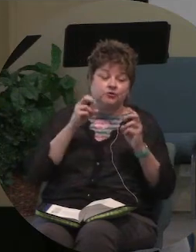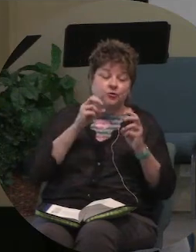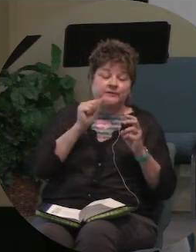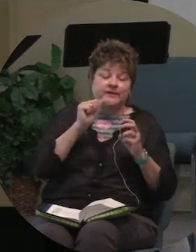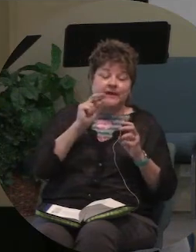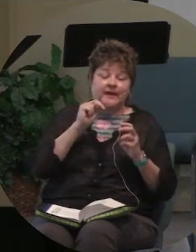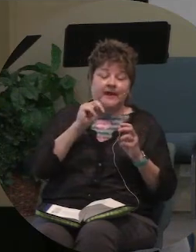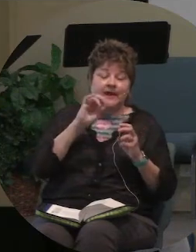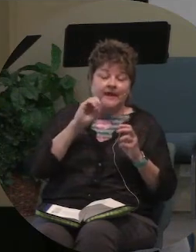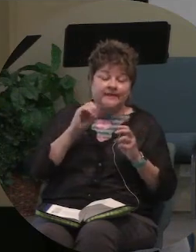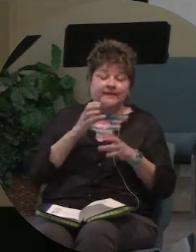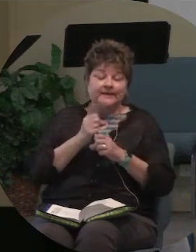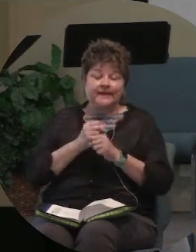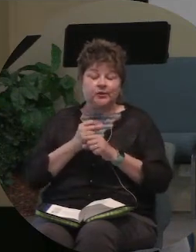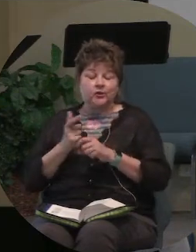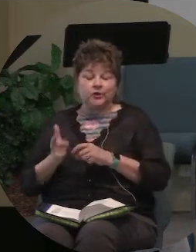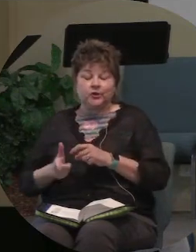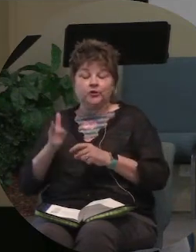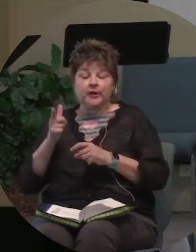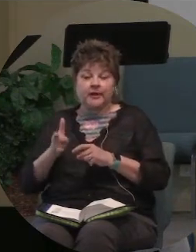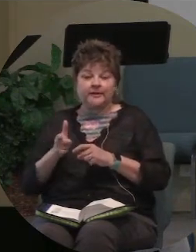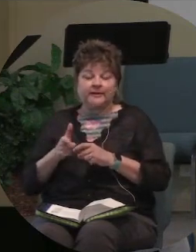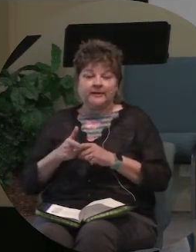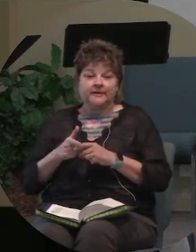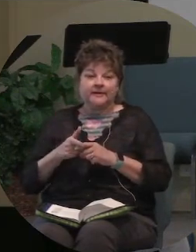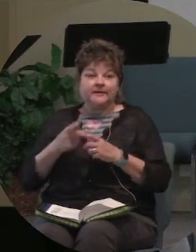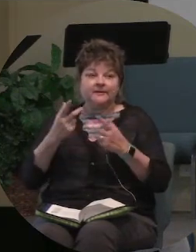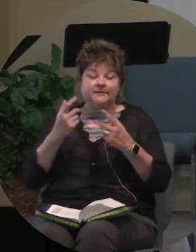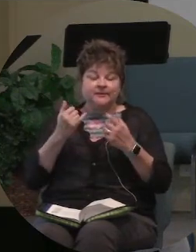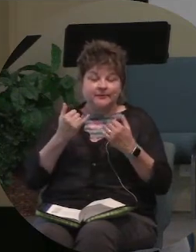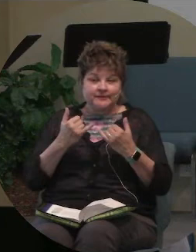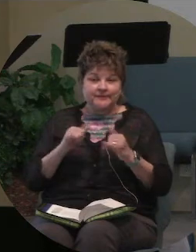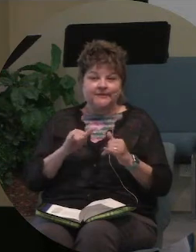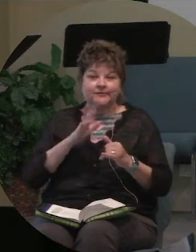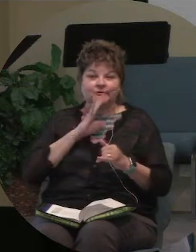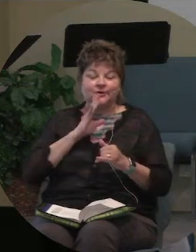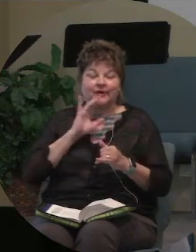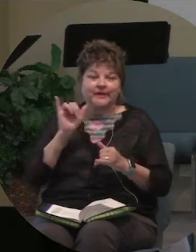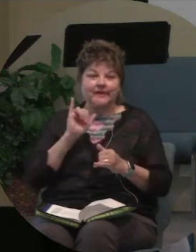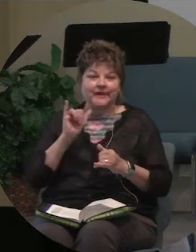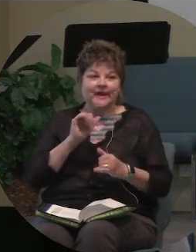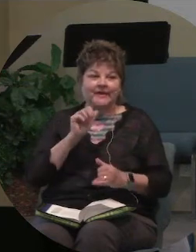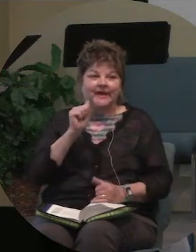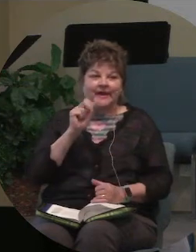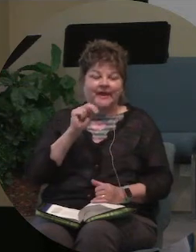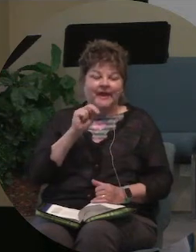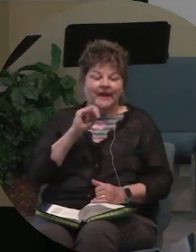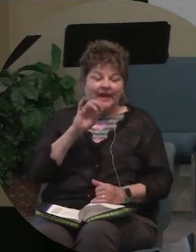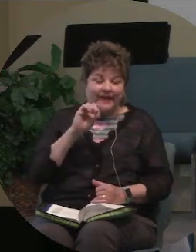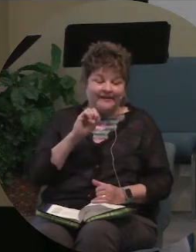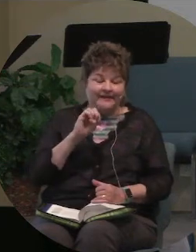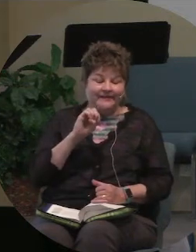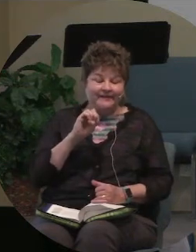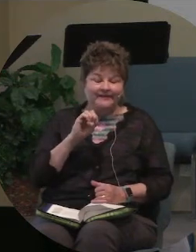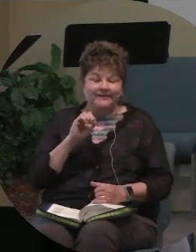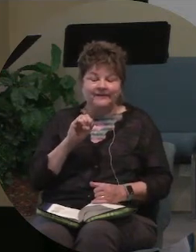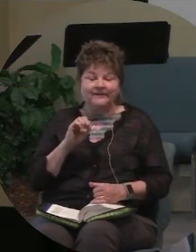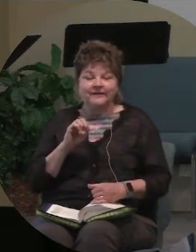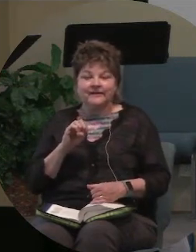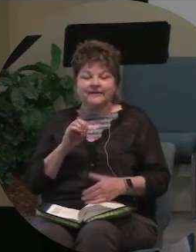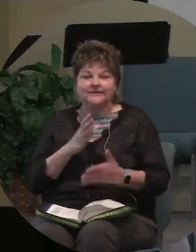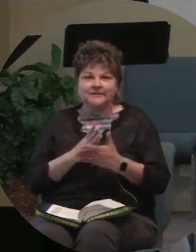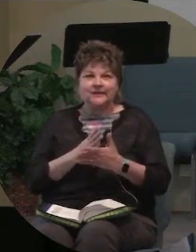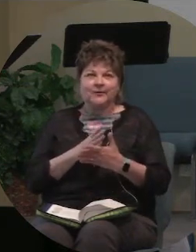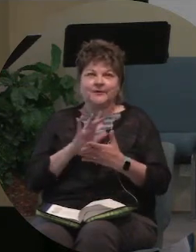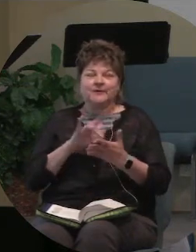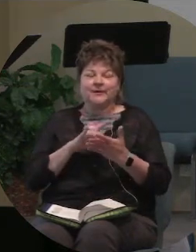everyone was applauding, and she was still talking like Annie Oakley from Annie Get Your Gun. And she stopped in the